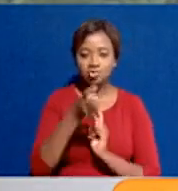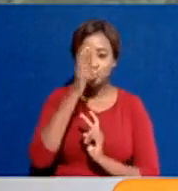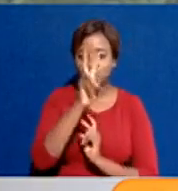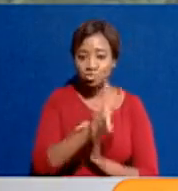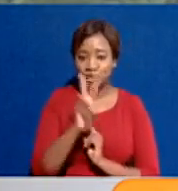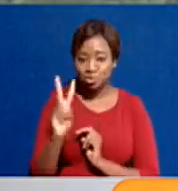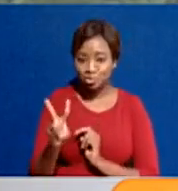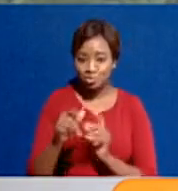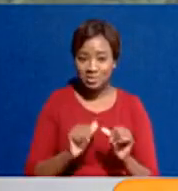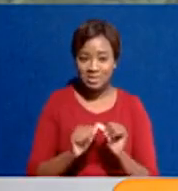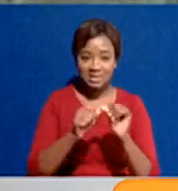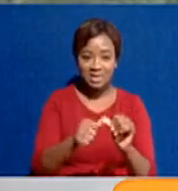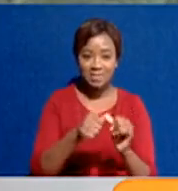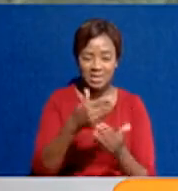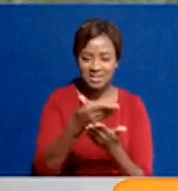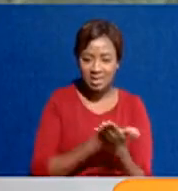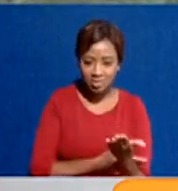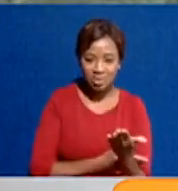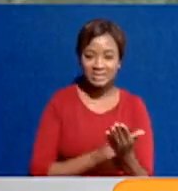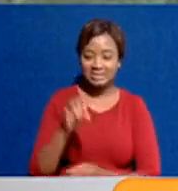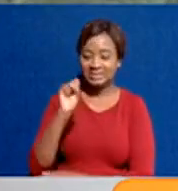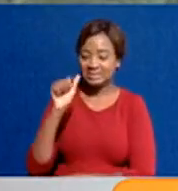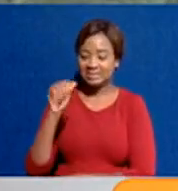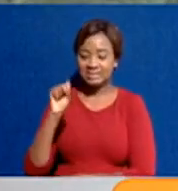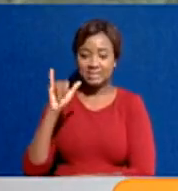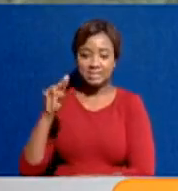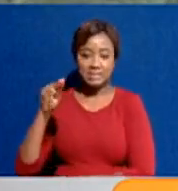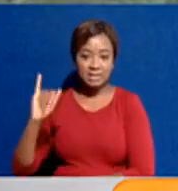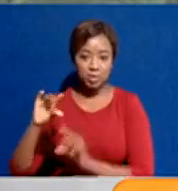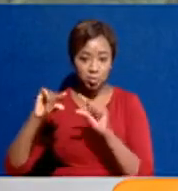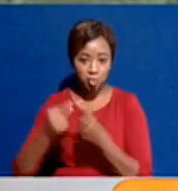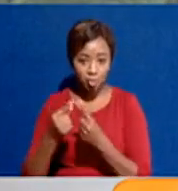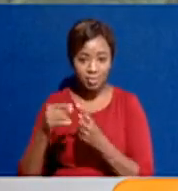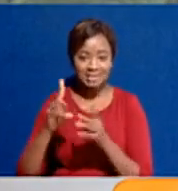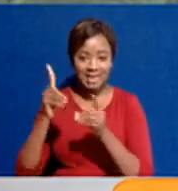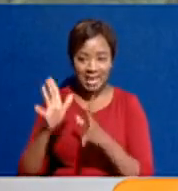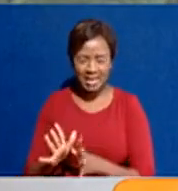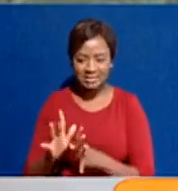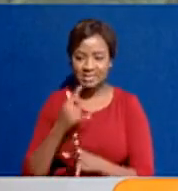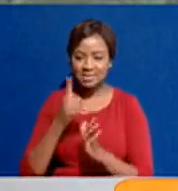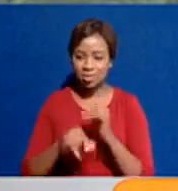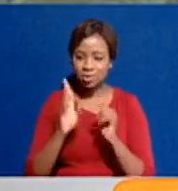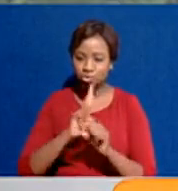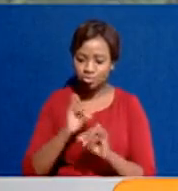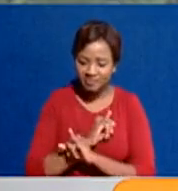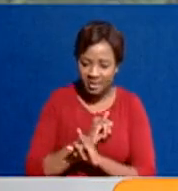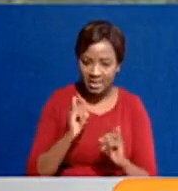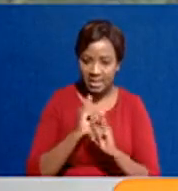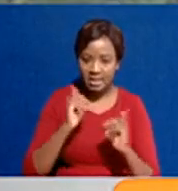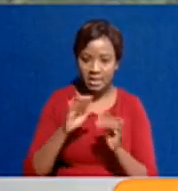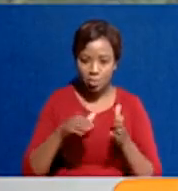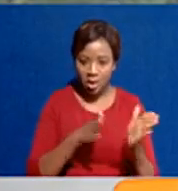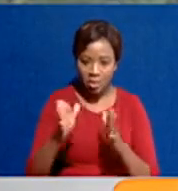2021-2022 sustainability report, Sasini Group Managing Director Martin Ochieng says the use of clean alternative sources of